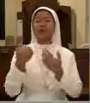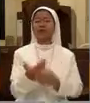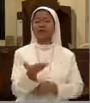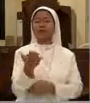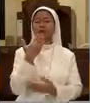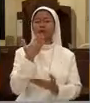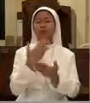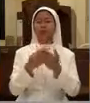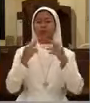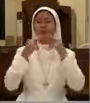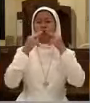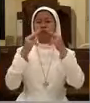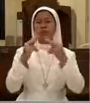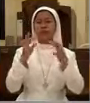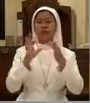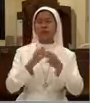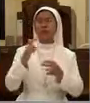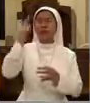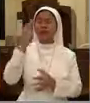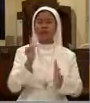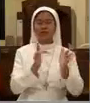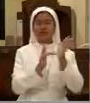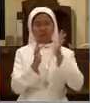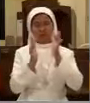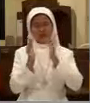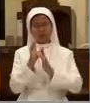else, Jesus Christ."